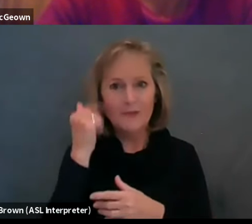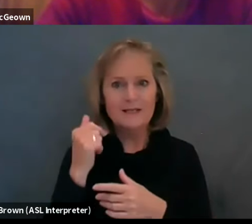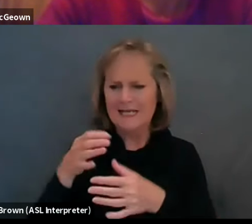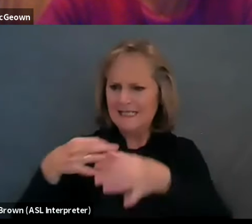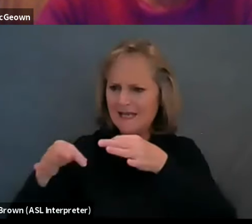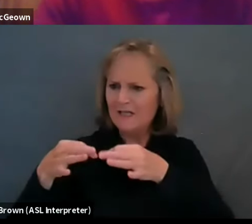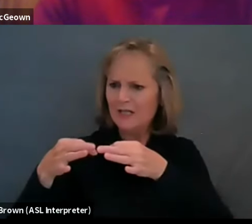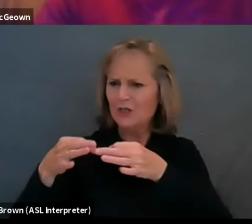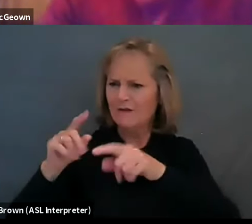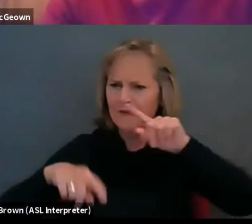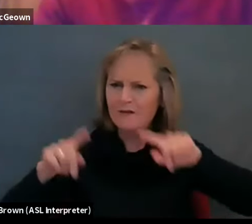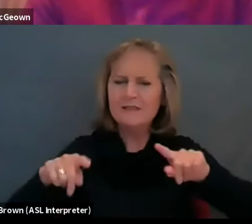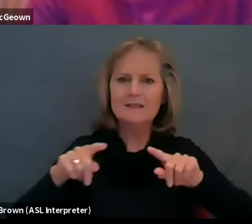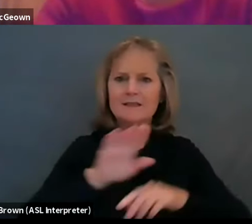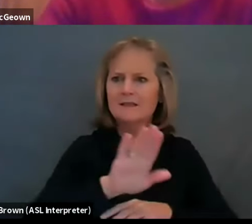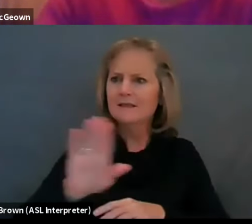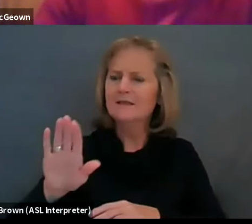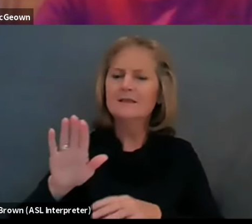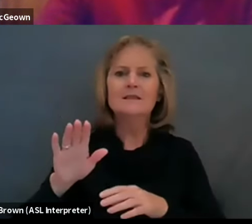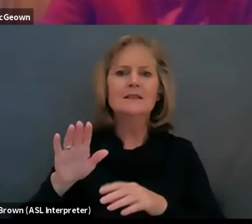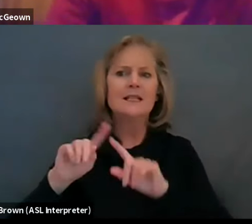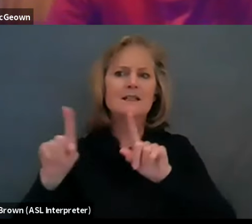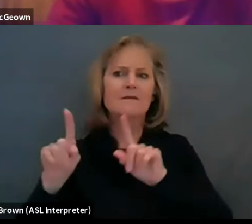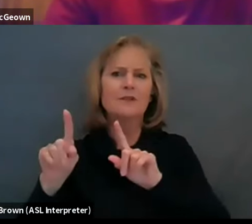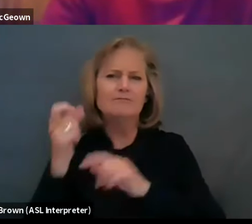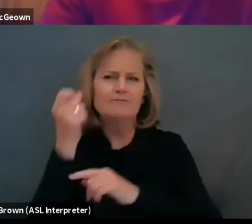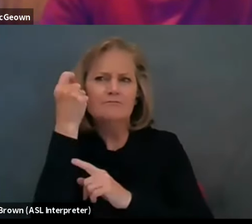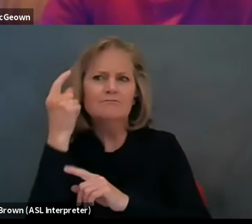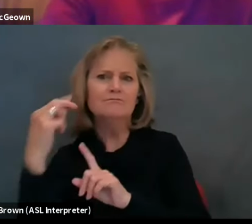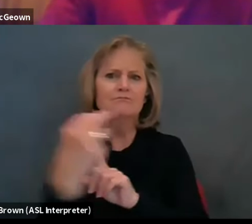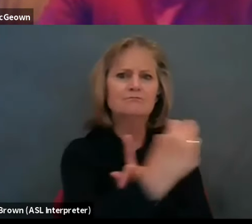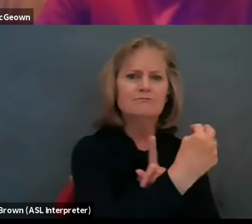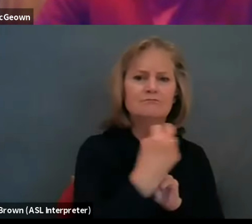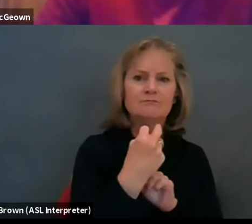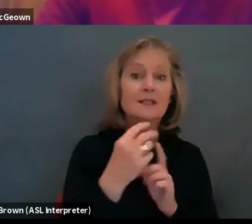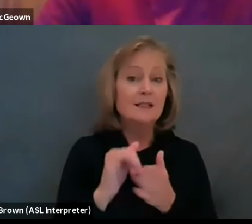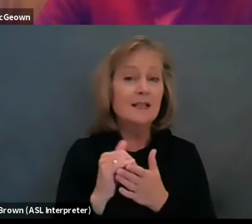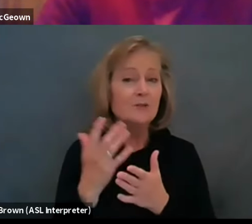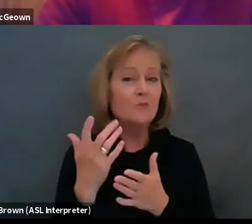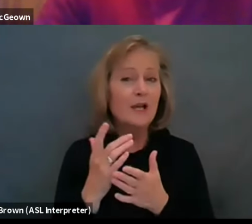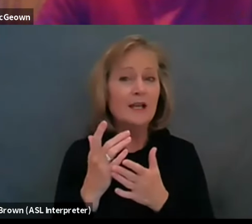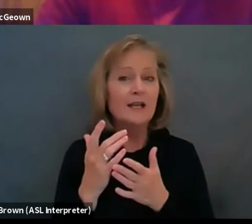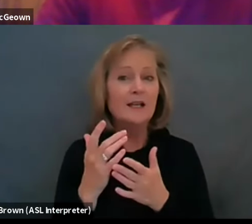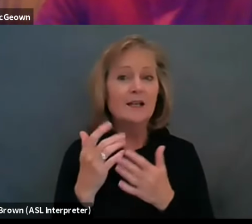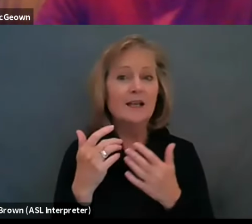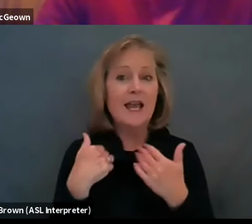definition varies. As I said, there are different interpretations, and that's why we need to, as